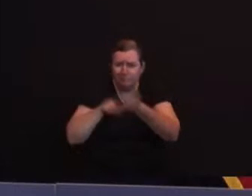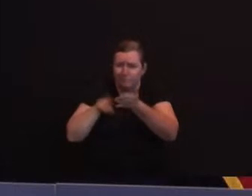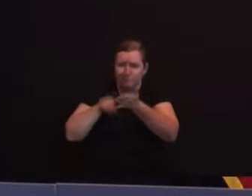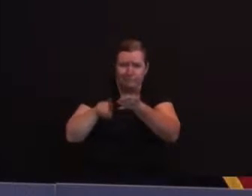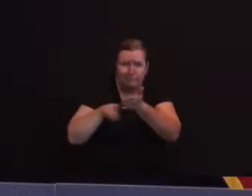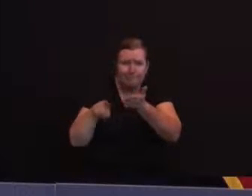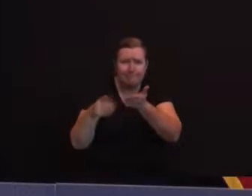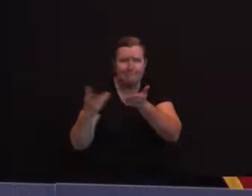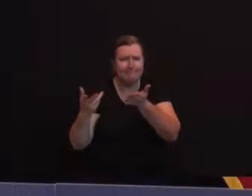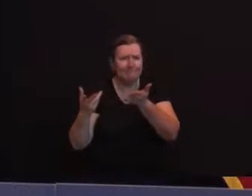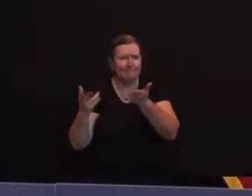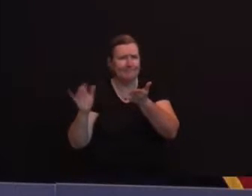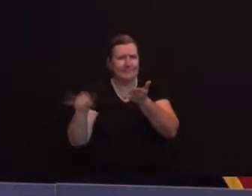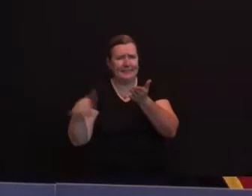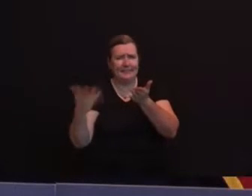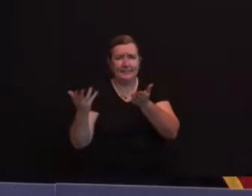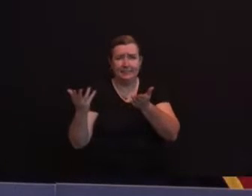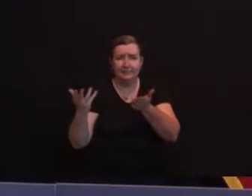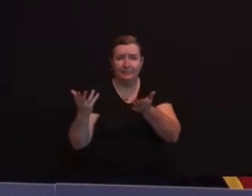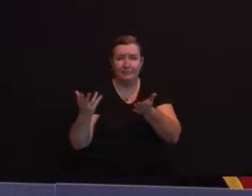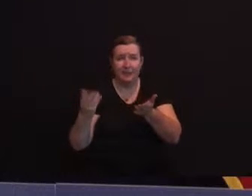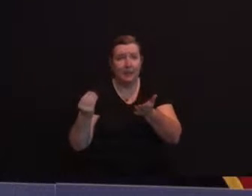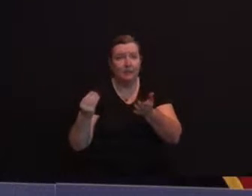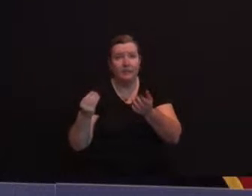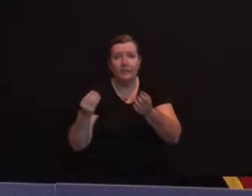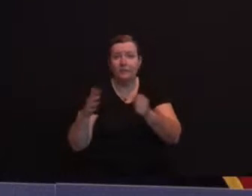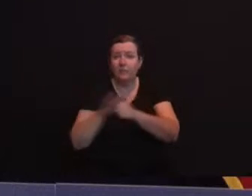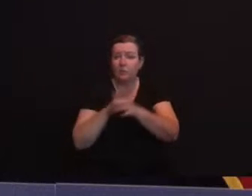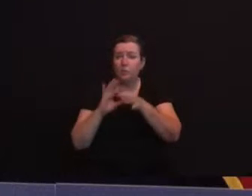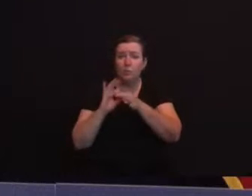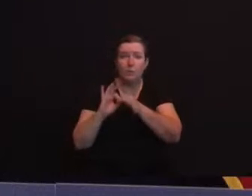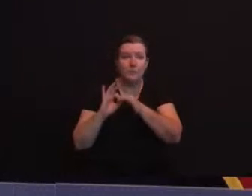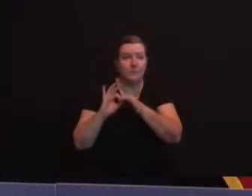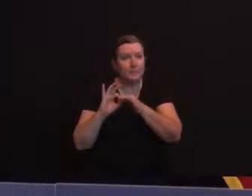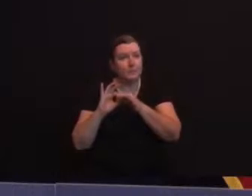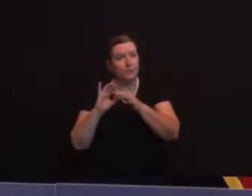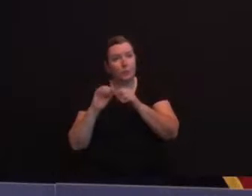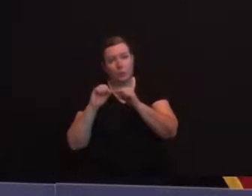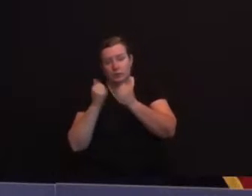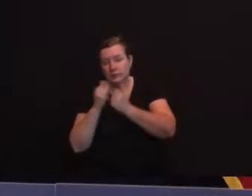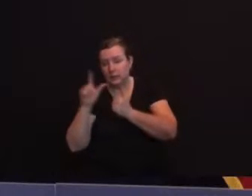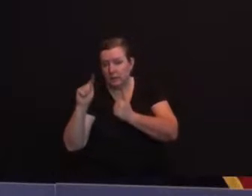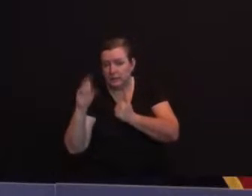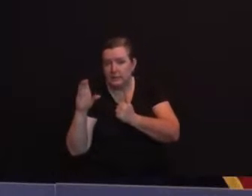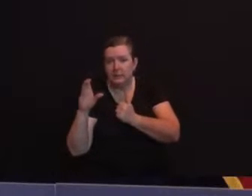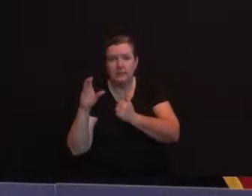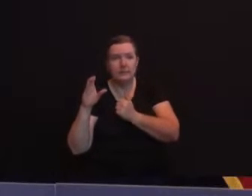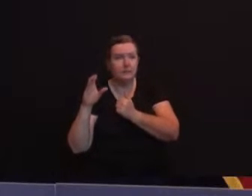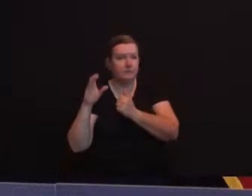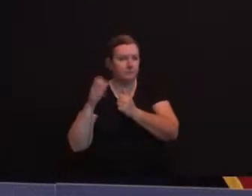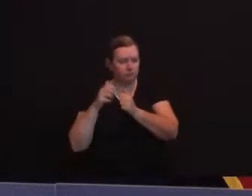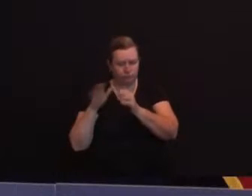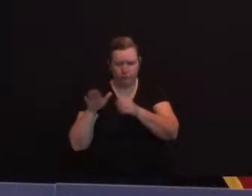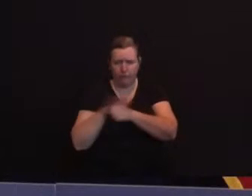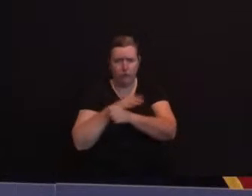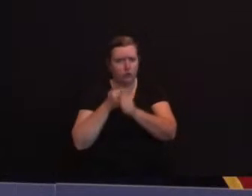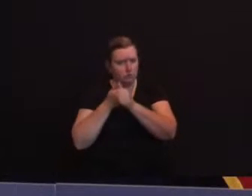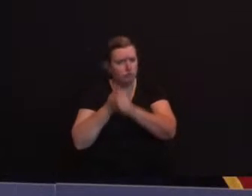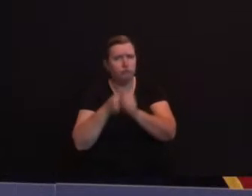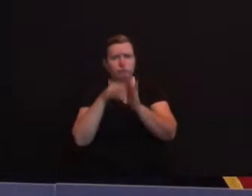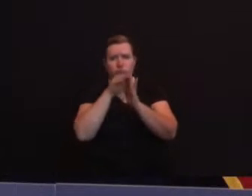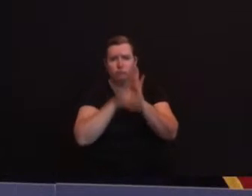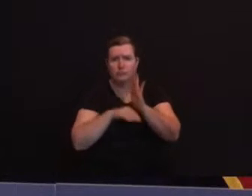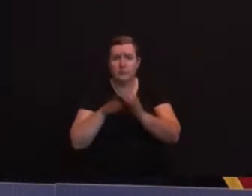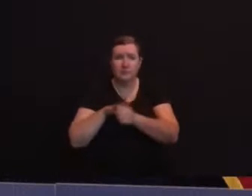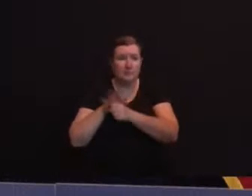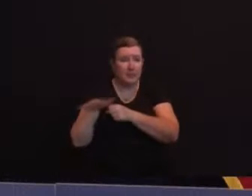with complete cooperation, by the way, of the associations and the facilities. They have adequate PPE, they have adequate